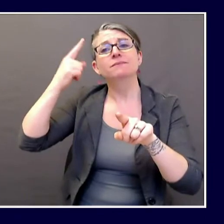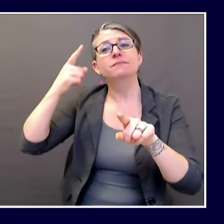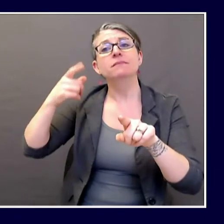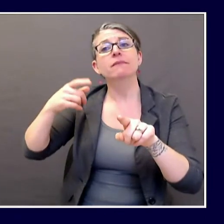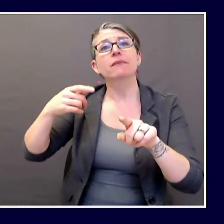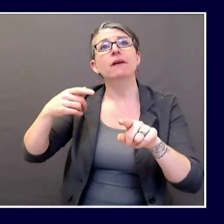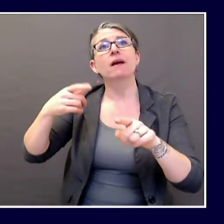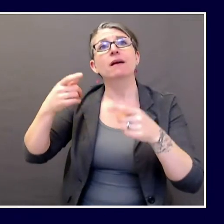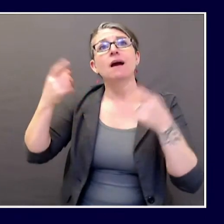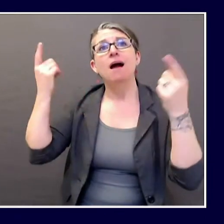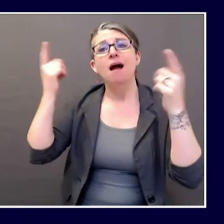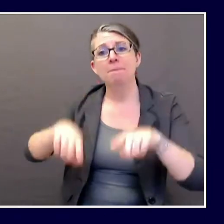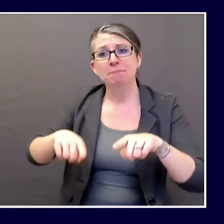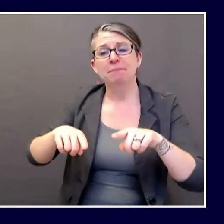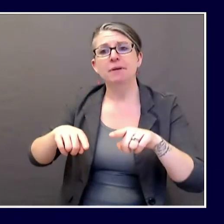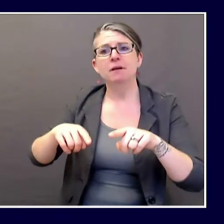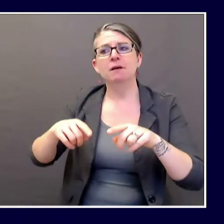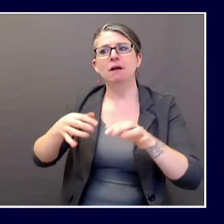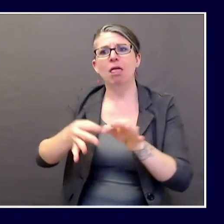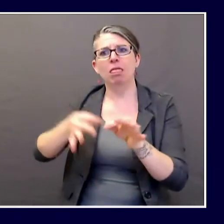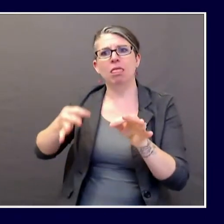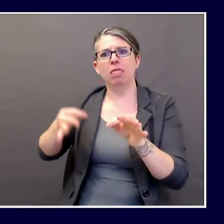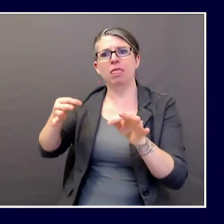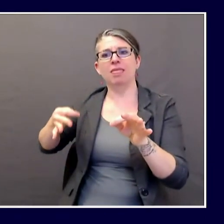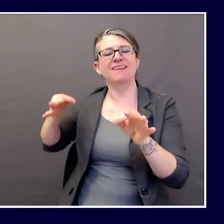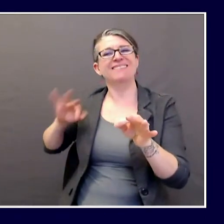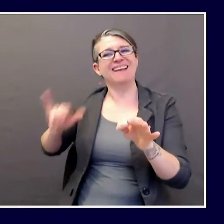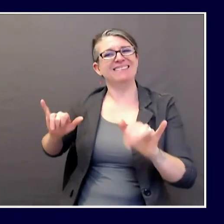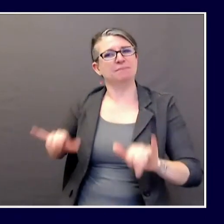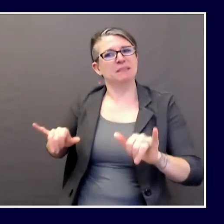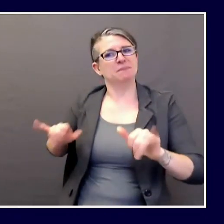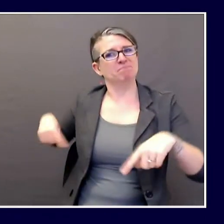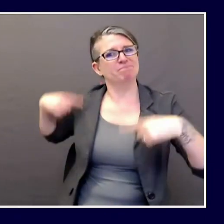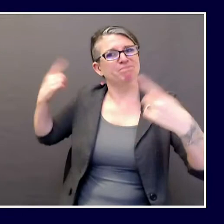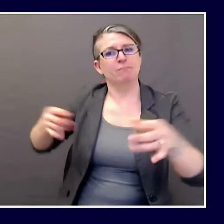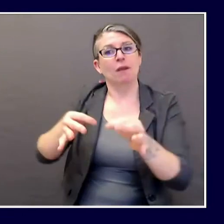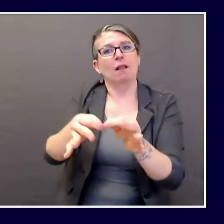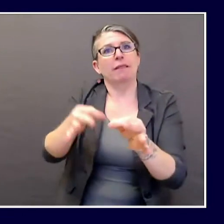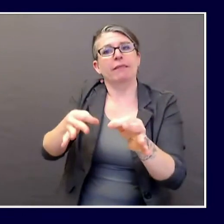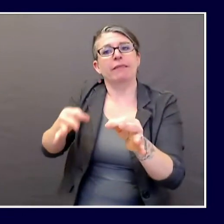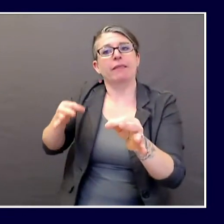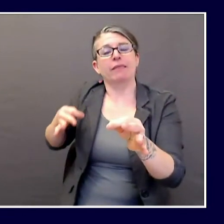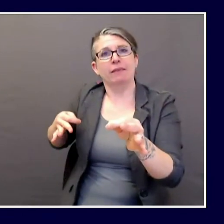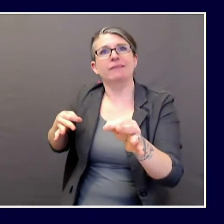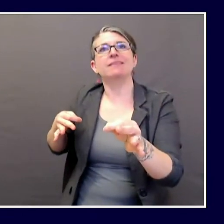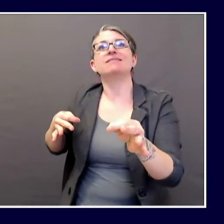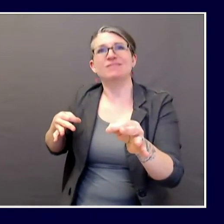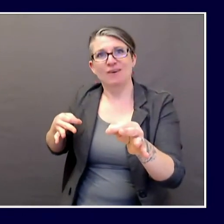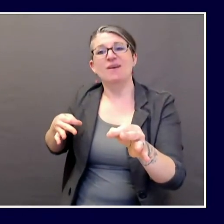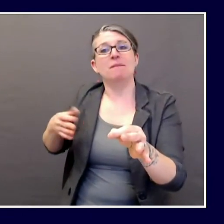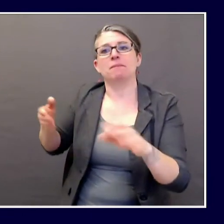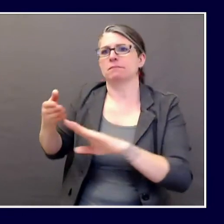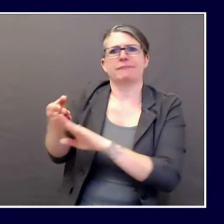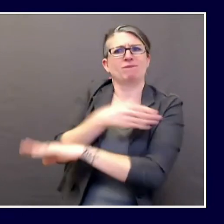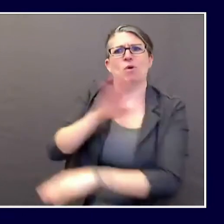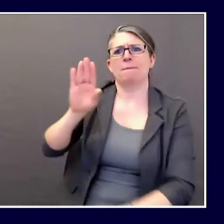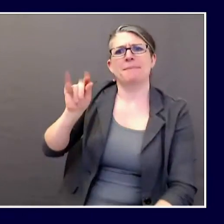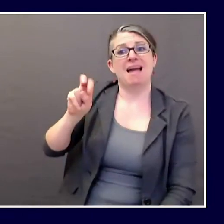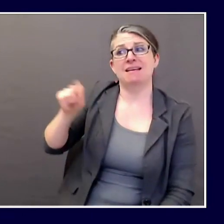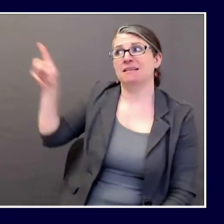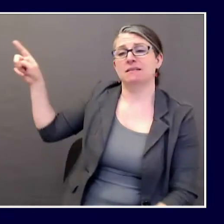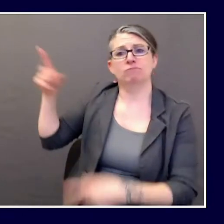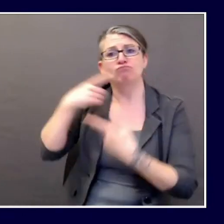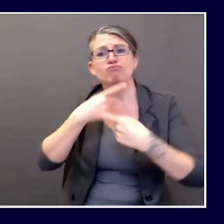terms since that went online. I'm not ruling that out, but it's not my primary diagnosis. And then I guess, sorry,